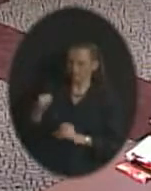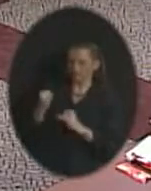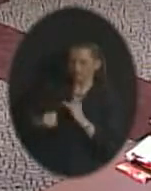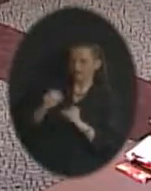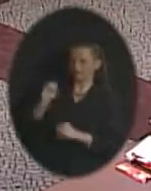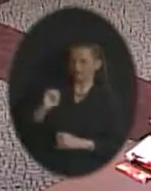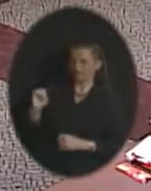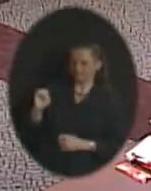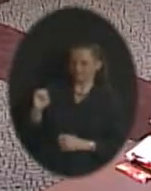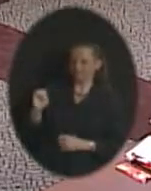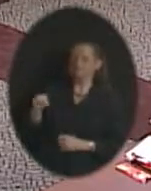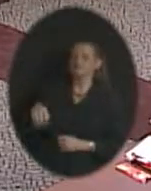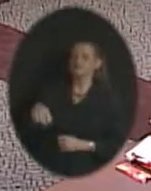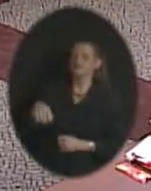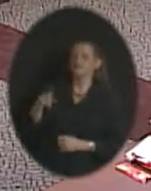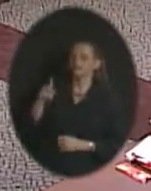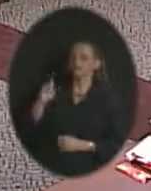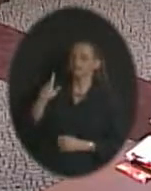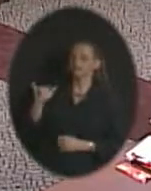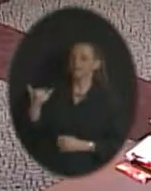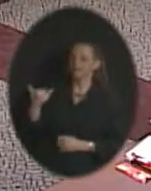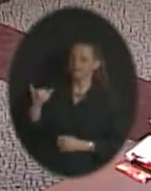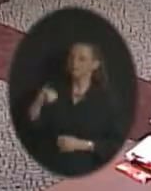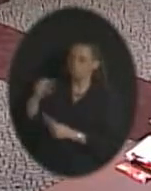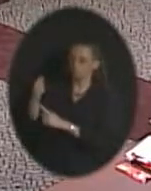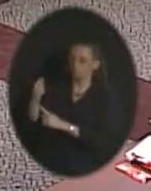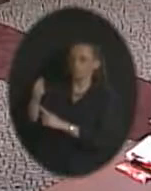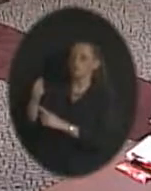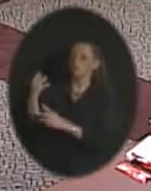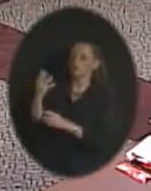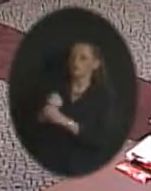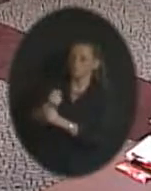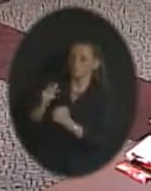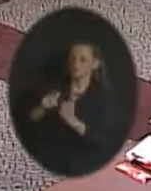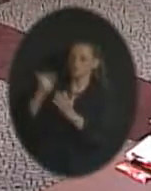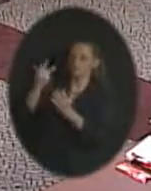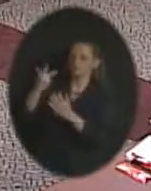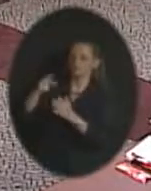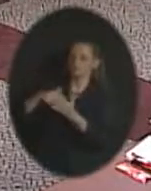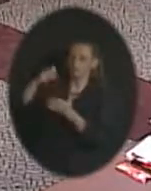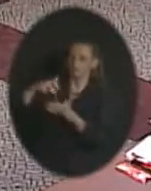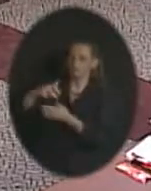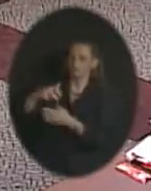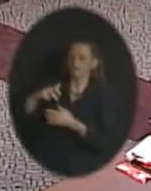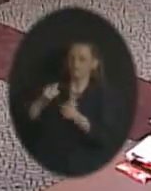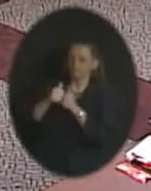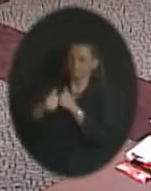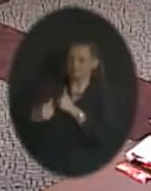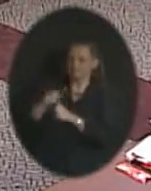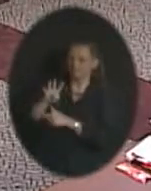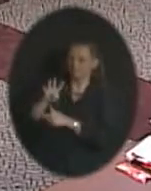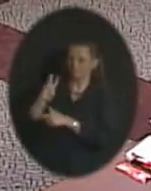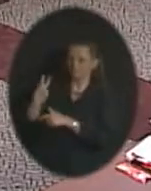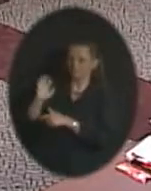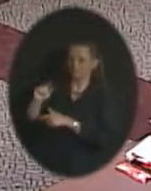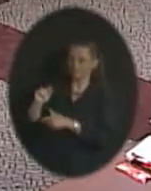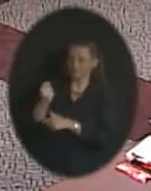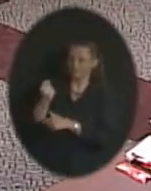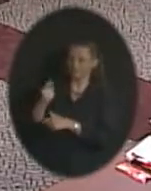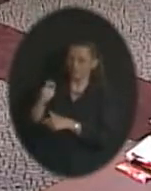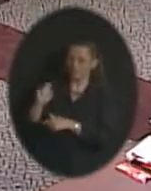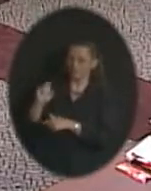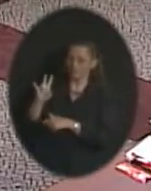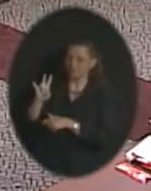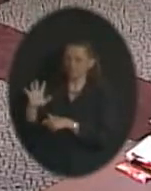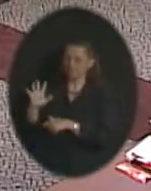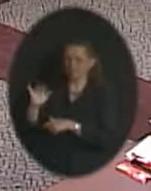Olathe East, and certainly not least, Kayla Neal, a junior, who won the triple jump with a distance of 46 feet and 11.75